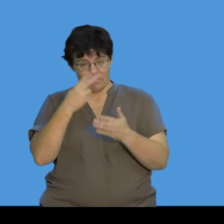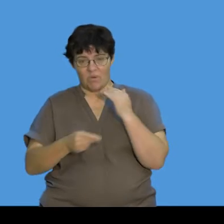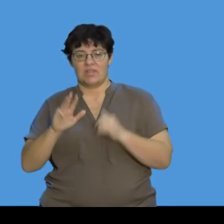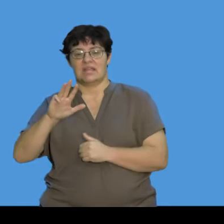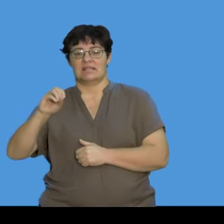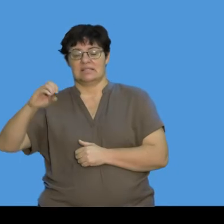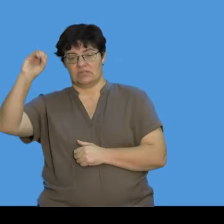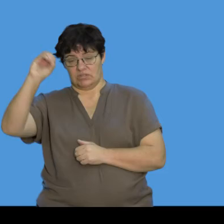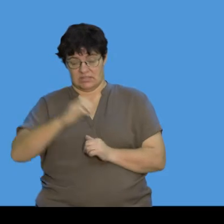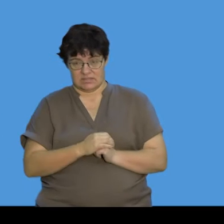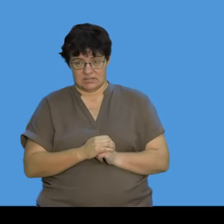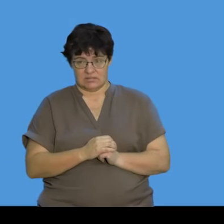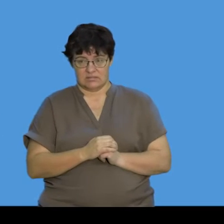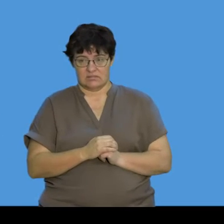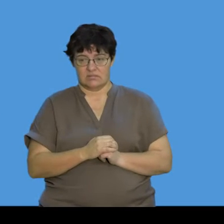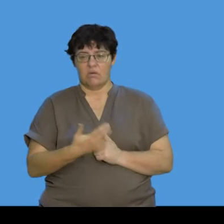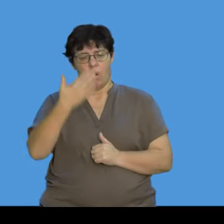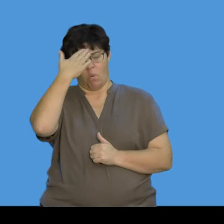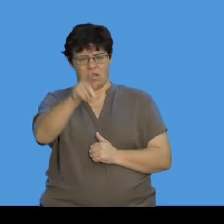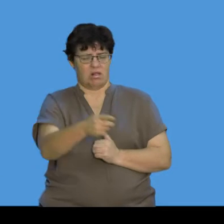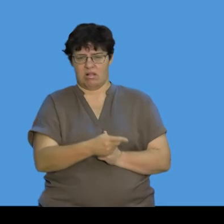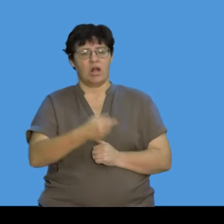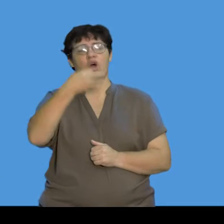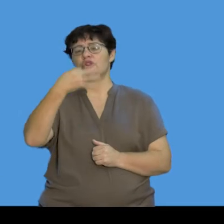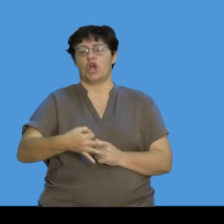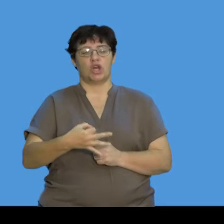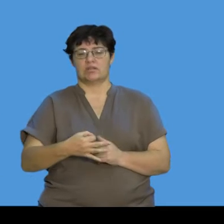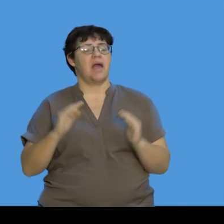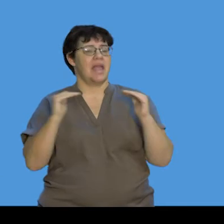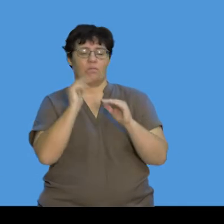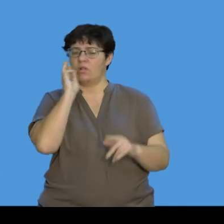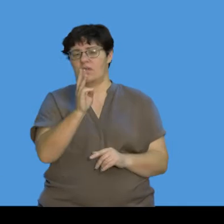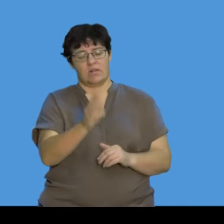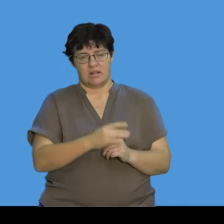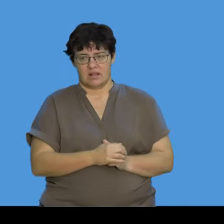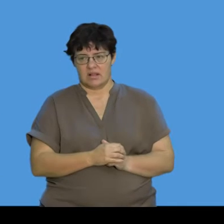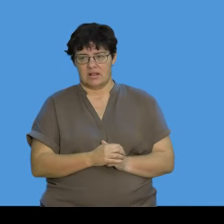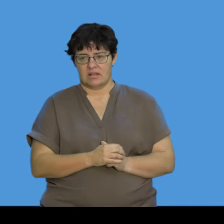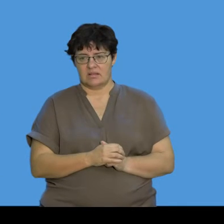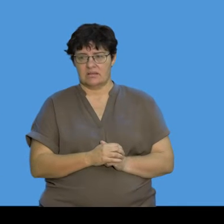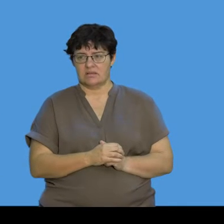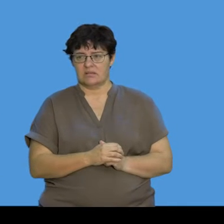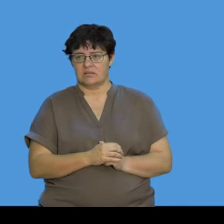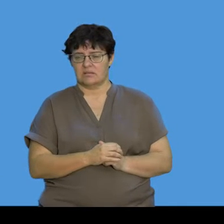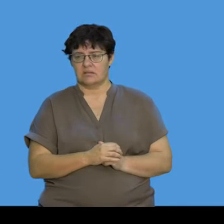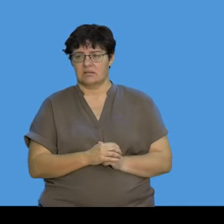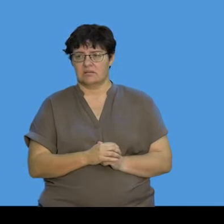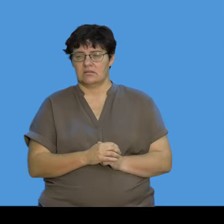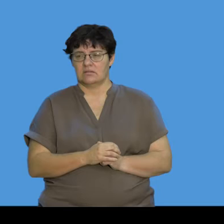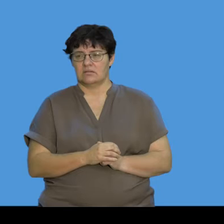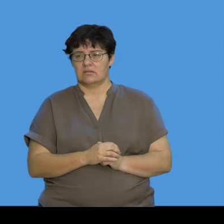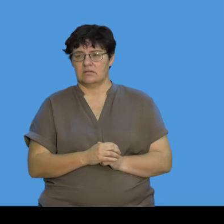and this is equal to 90 degrees. Then you know the third angle will be equal, and the third angle, according to the